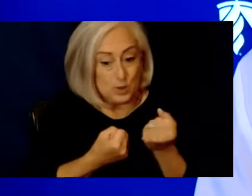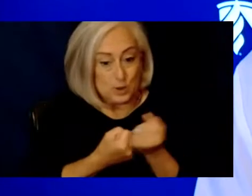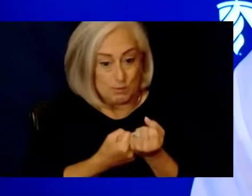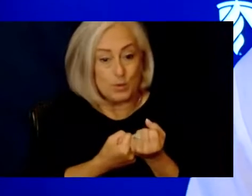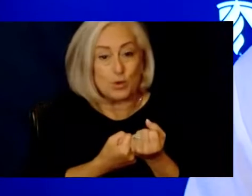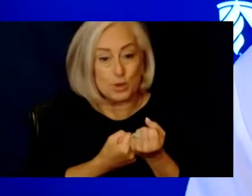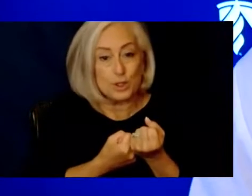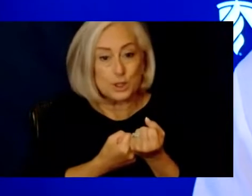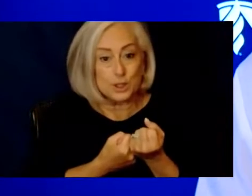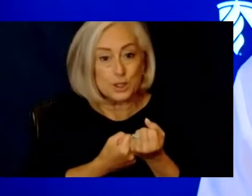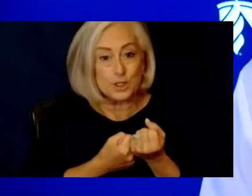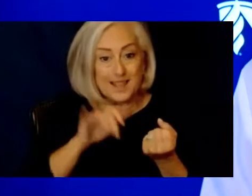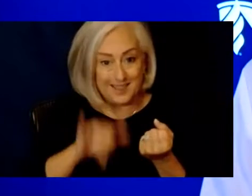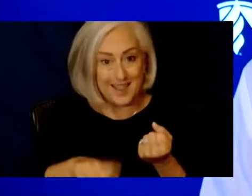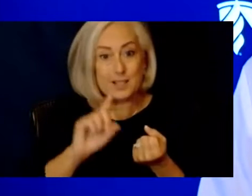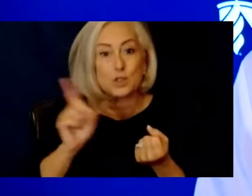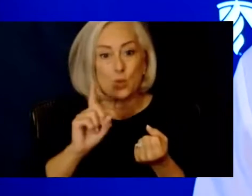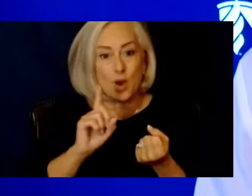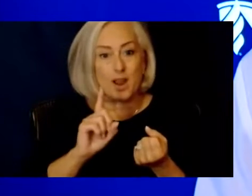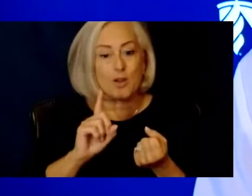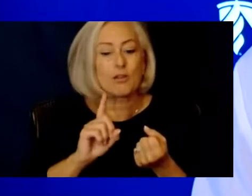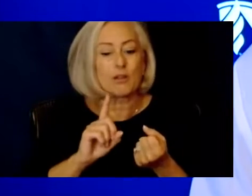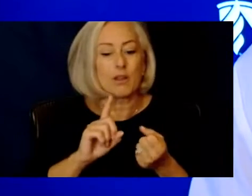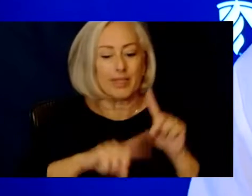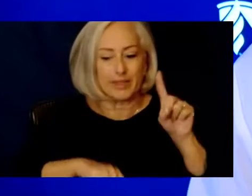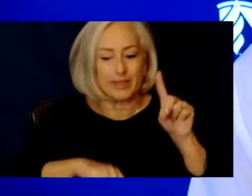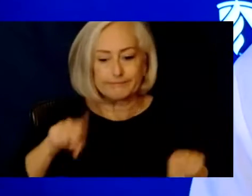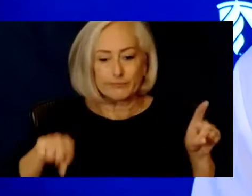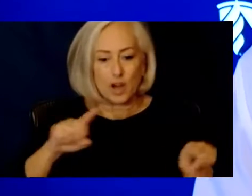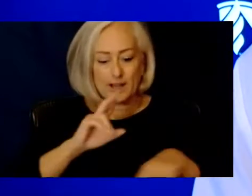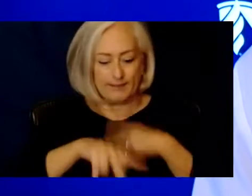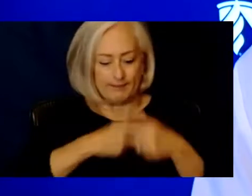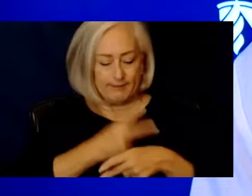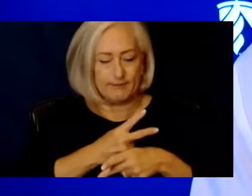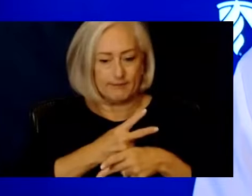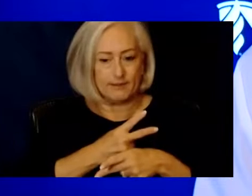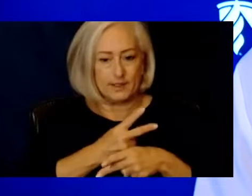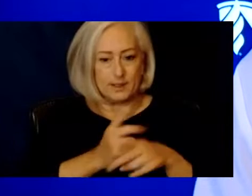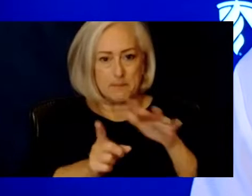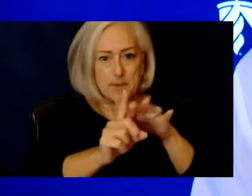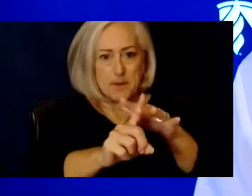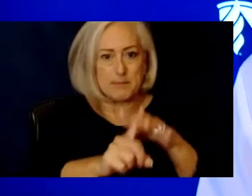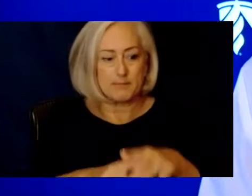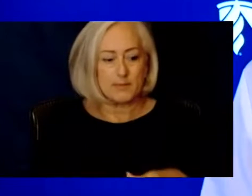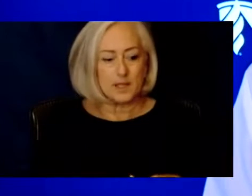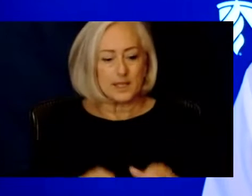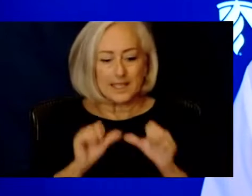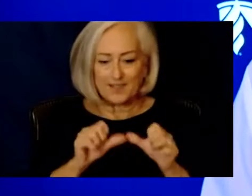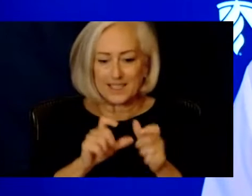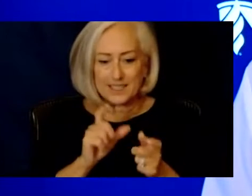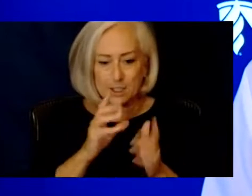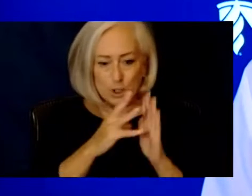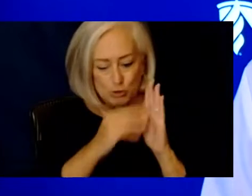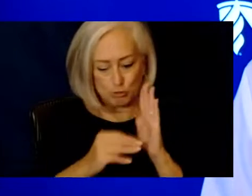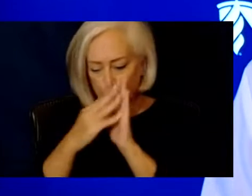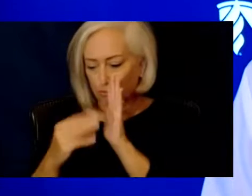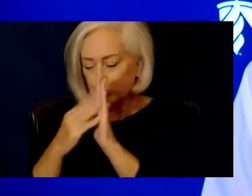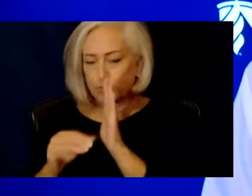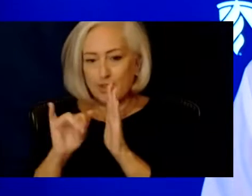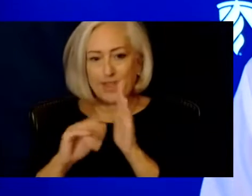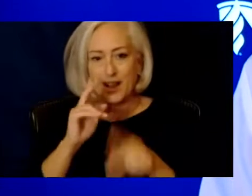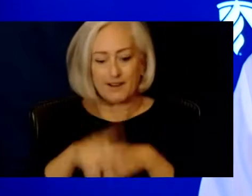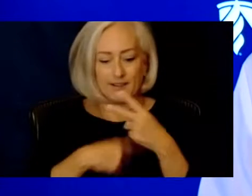a lot of these variants can come from. When you have continued replication of this virus within